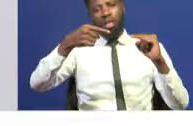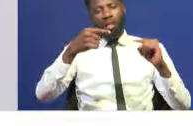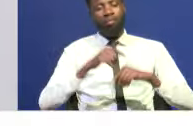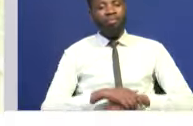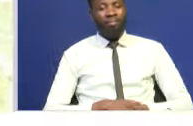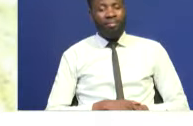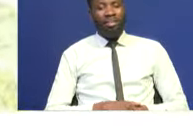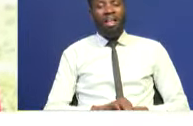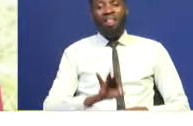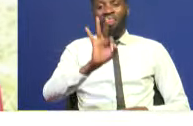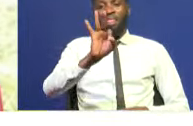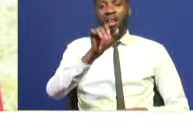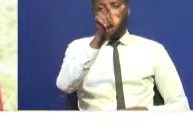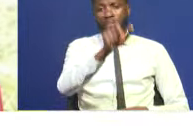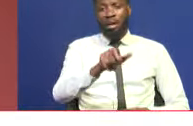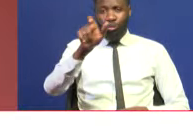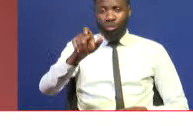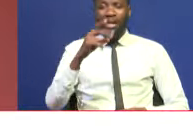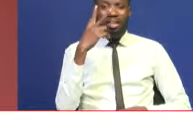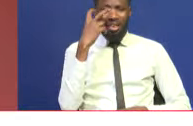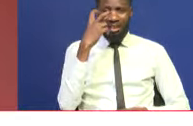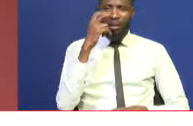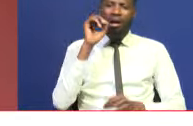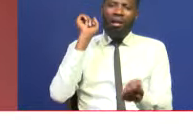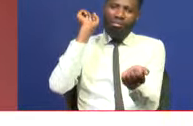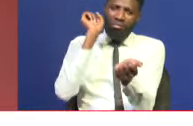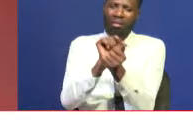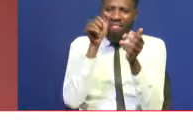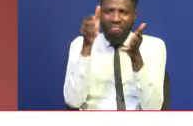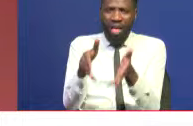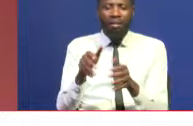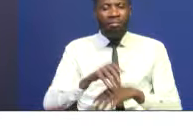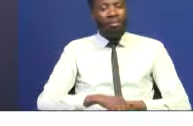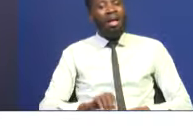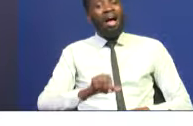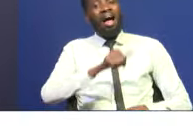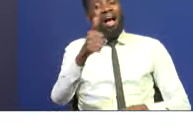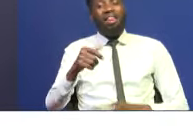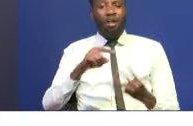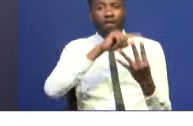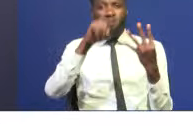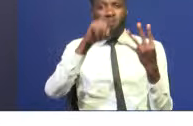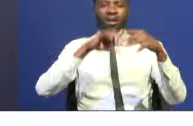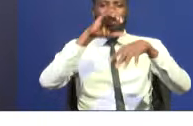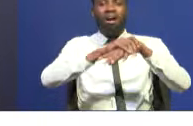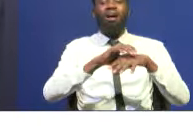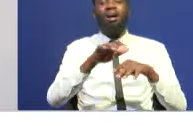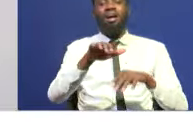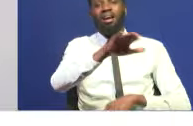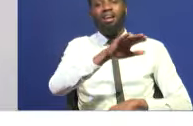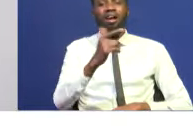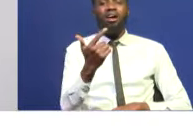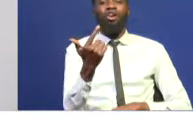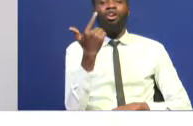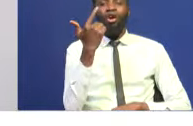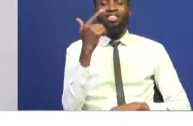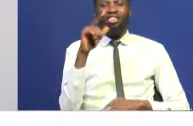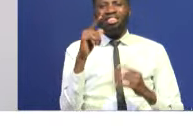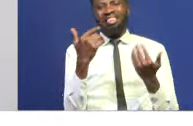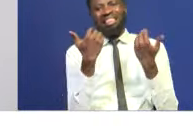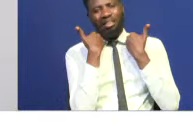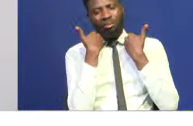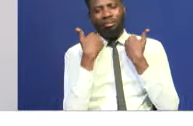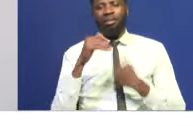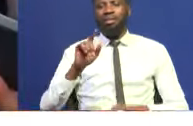3 suspects were apprehended at the scene, while 4 others were arrested at a lodging in Tahidis area, where they are believed